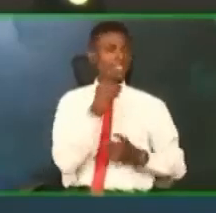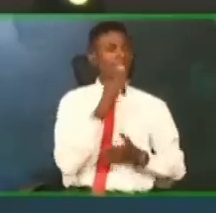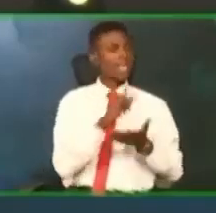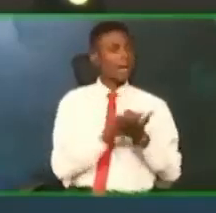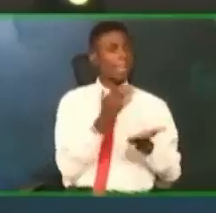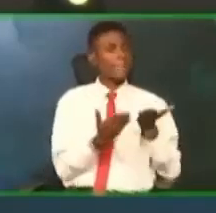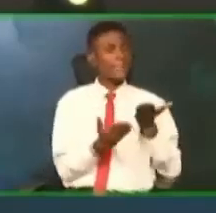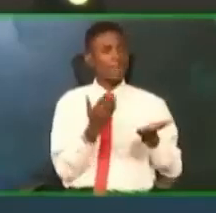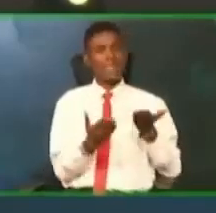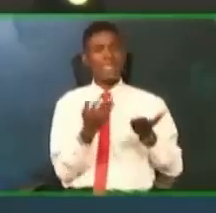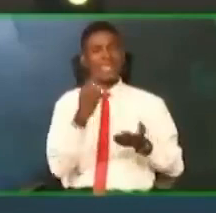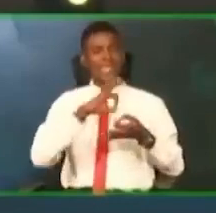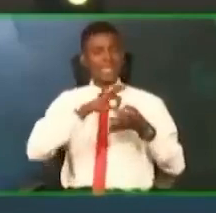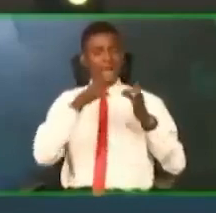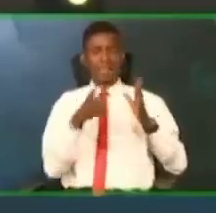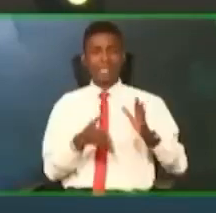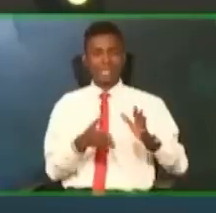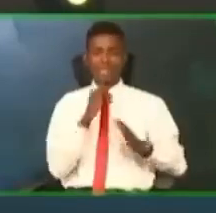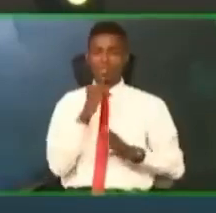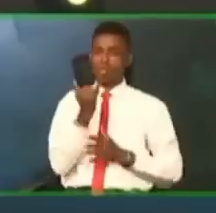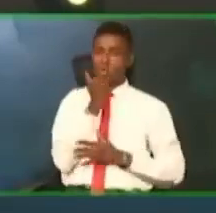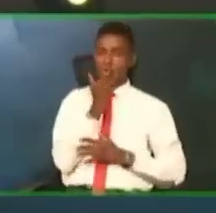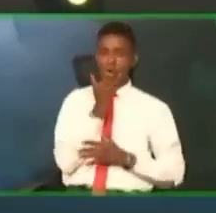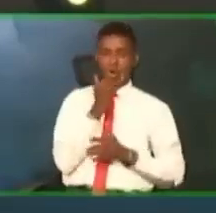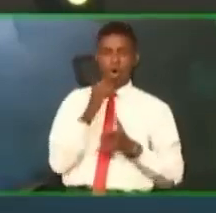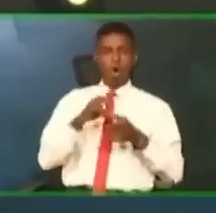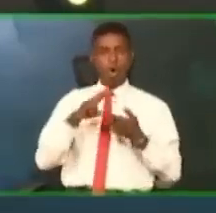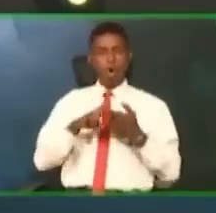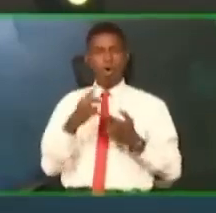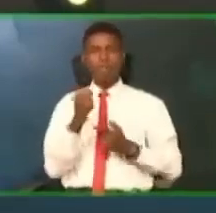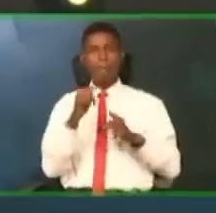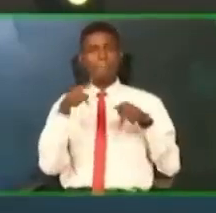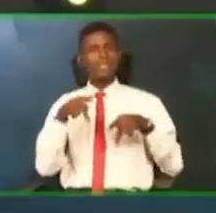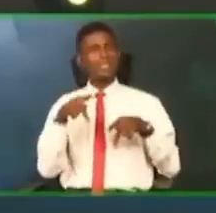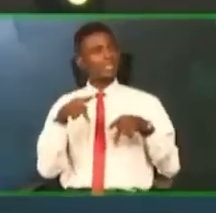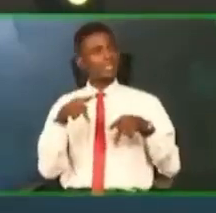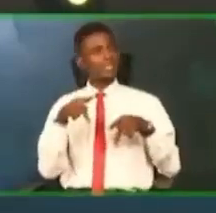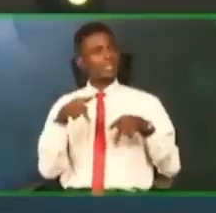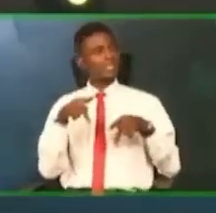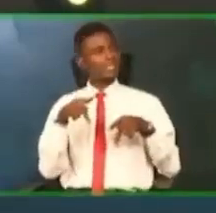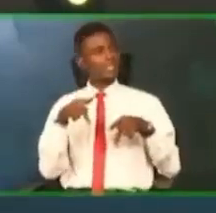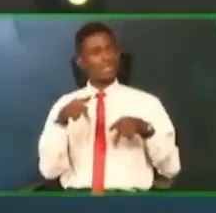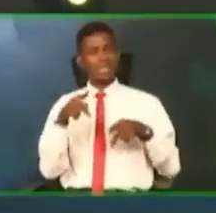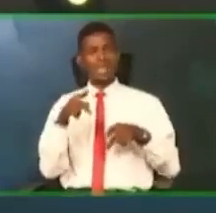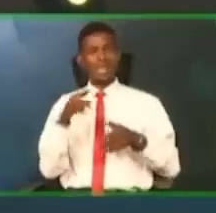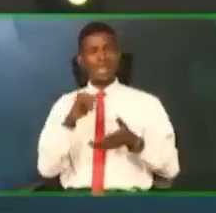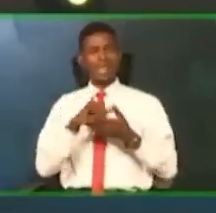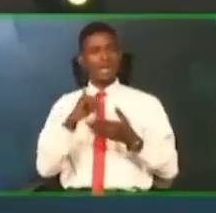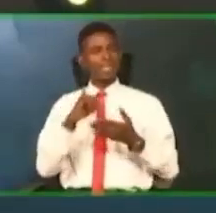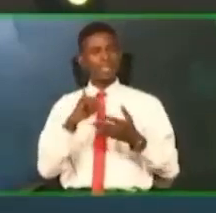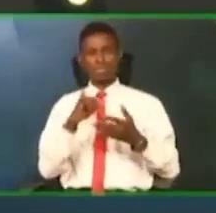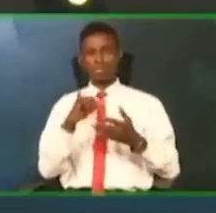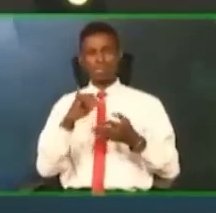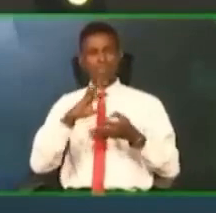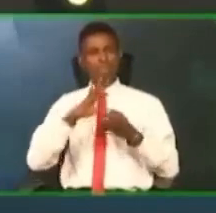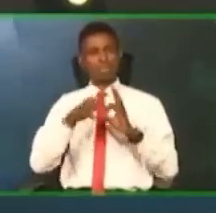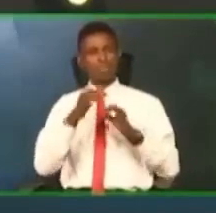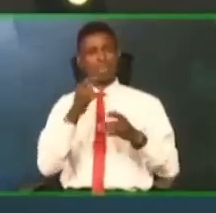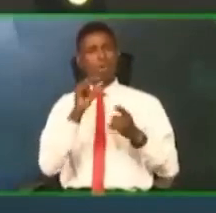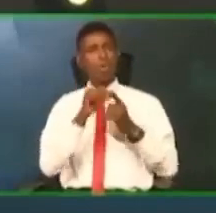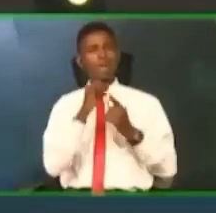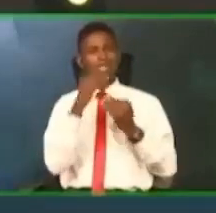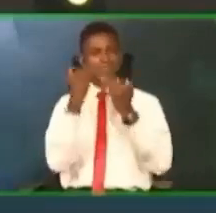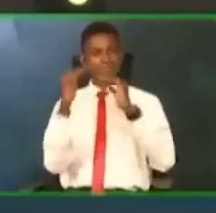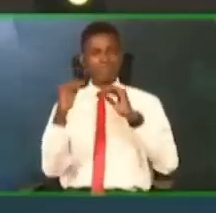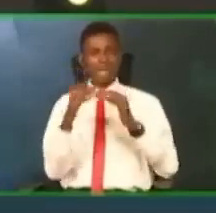limited, and you are not in error using the reference of Jesus. And the last and final way we learn God according